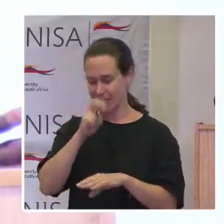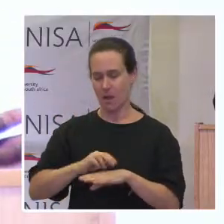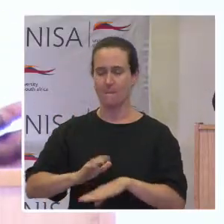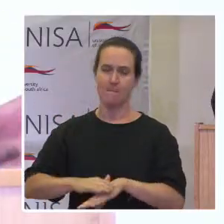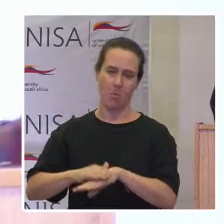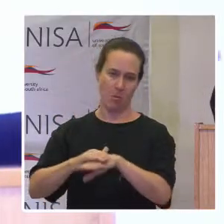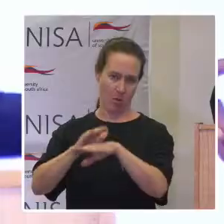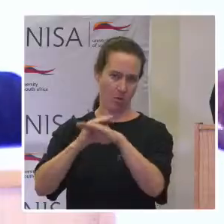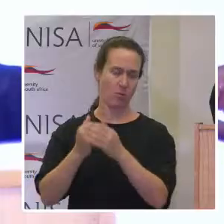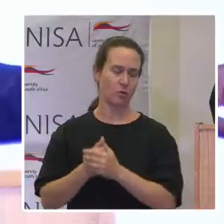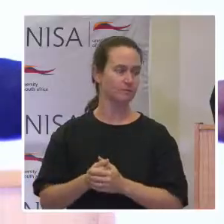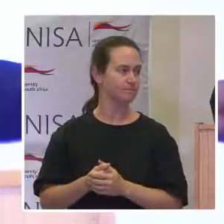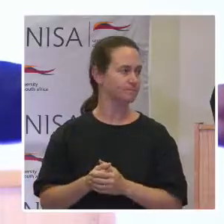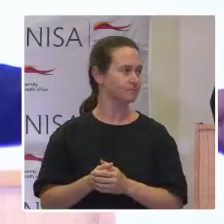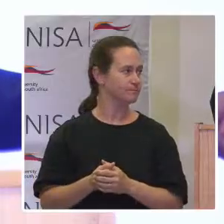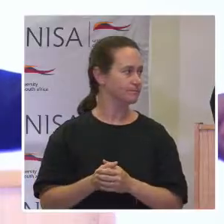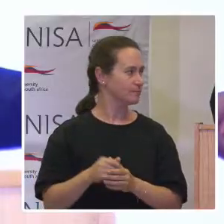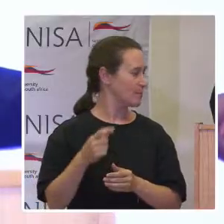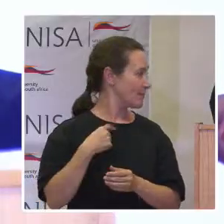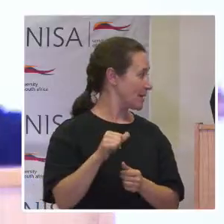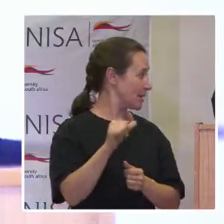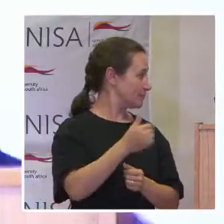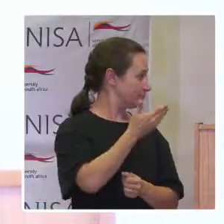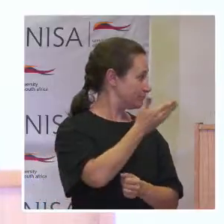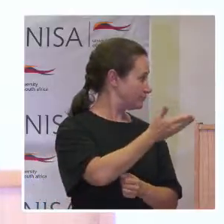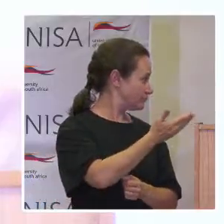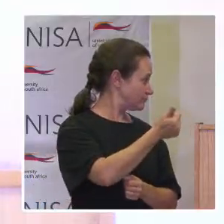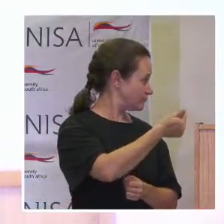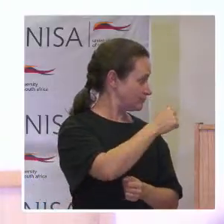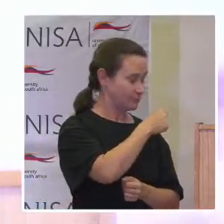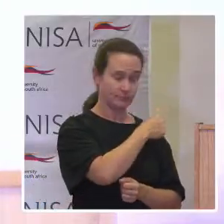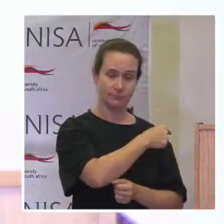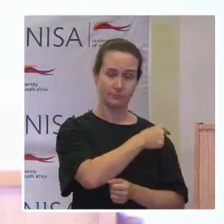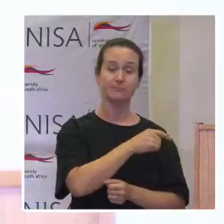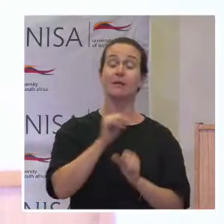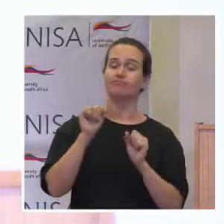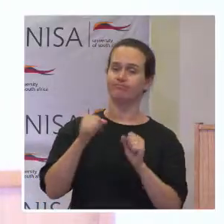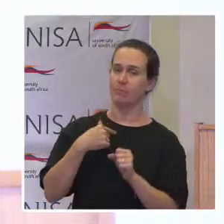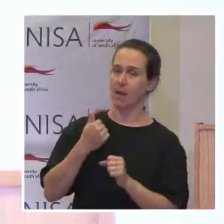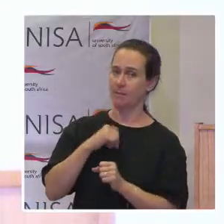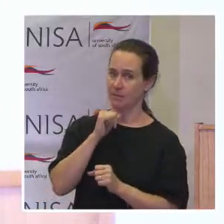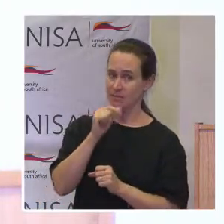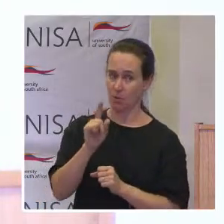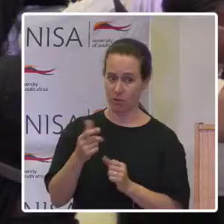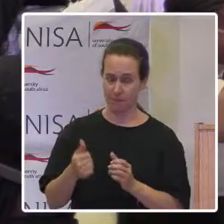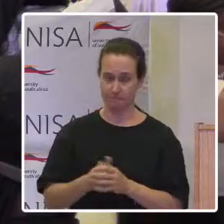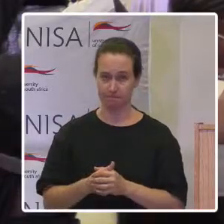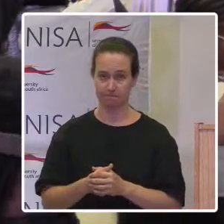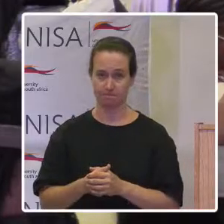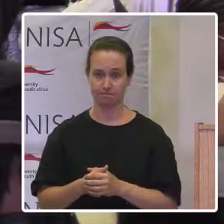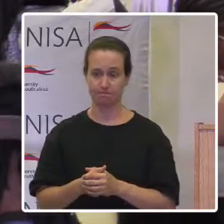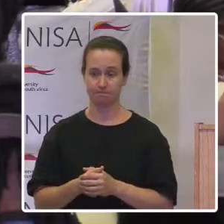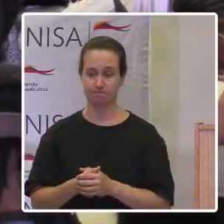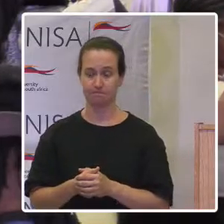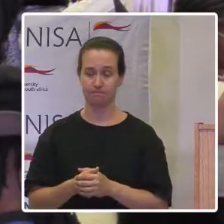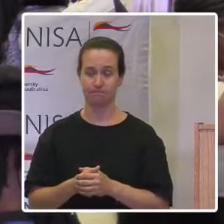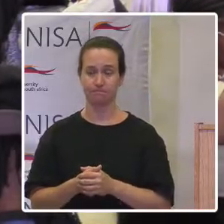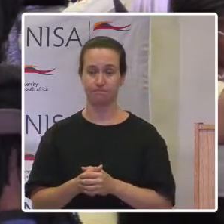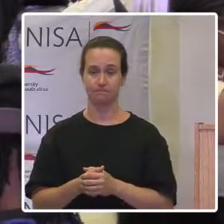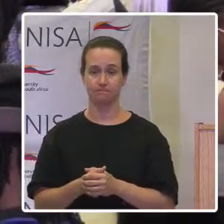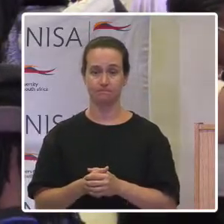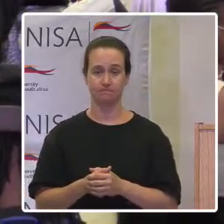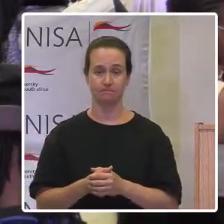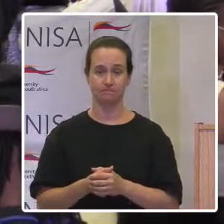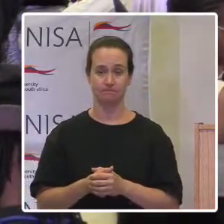need to happen. But let me come to you. You've got Yeah, I just wanted to say, another thing that counts